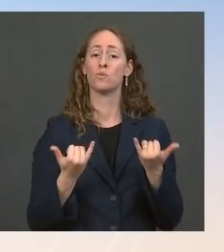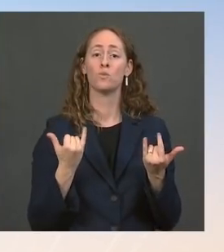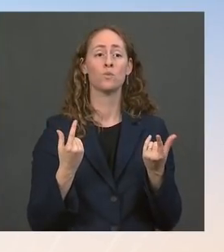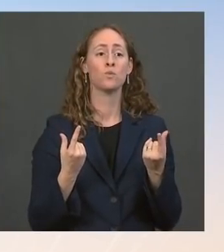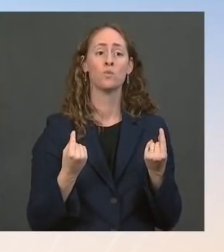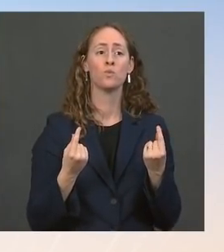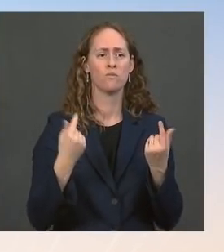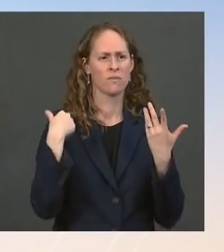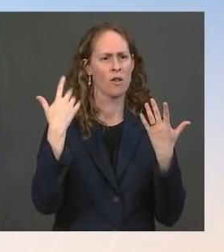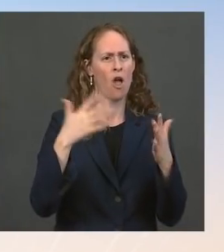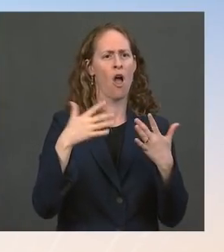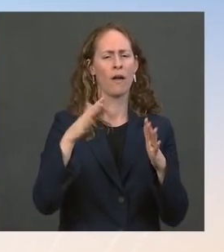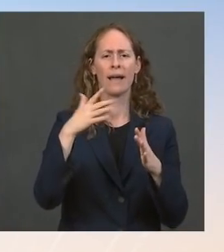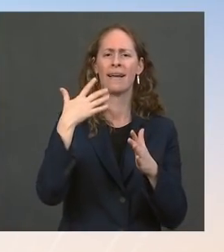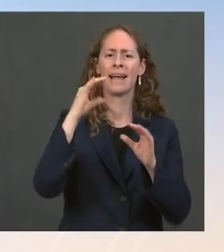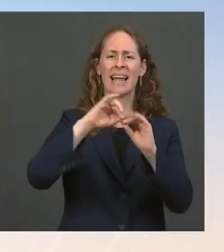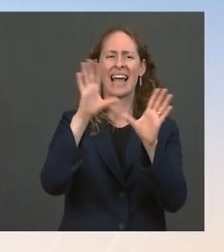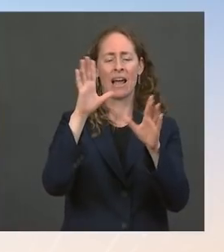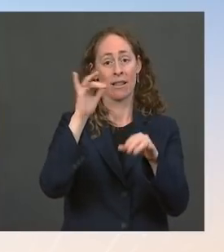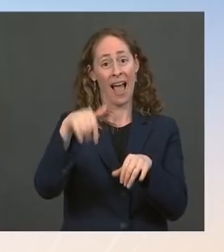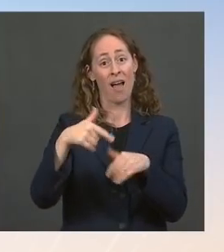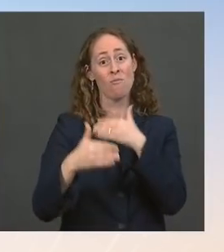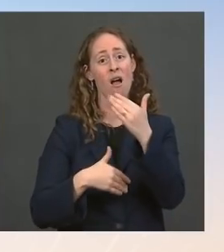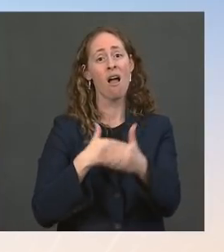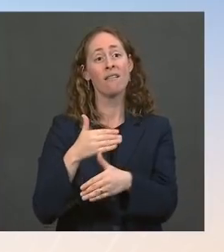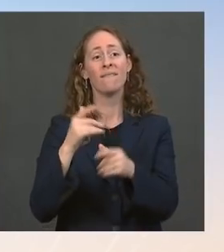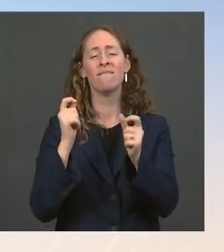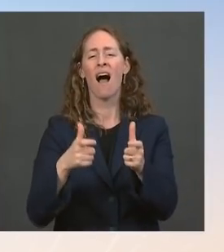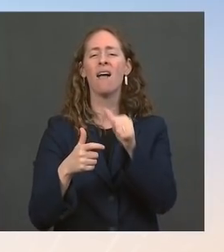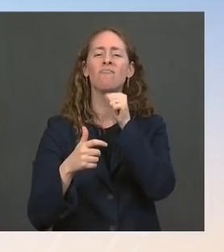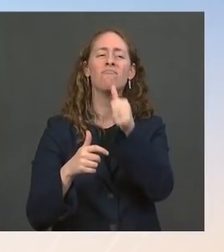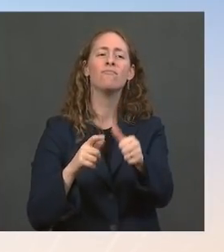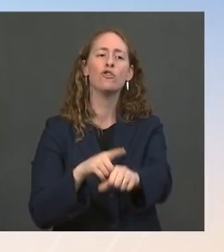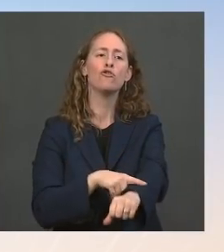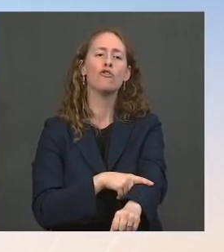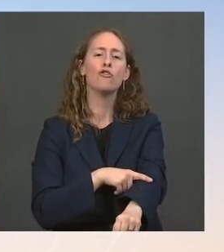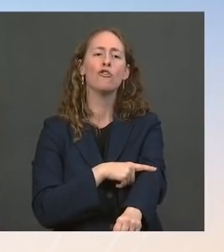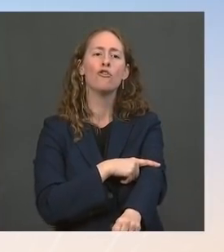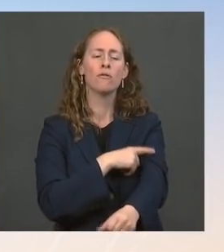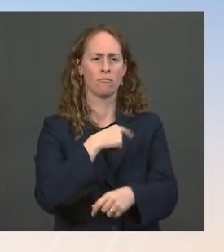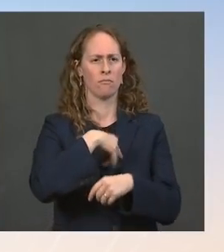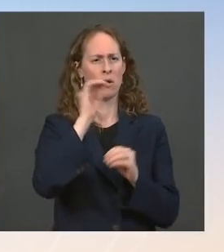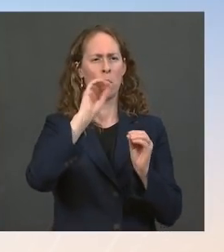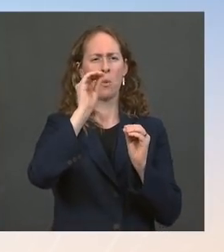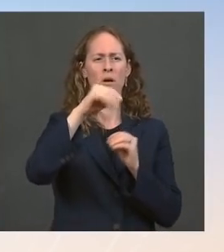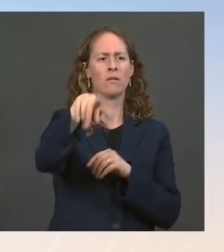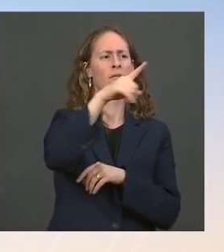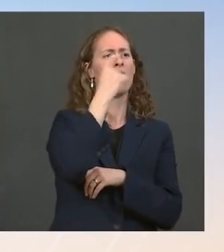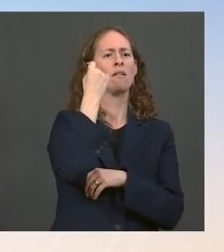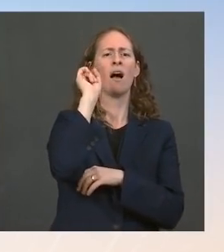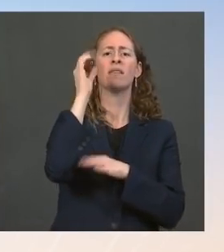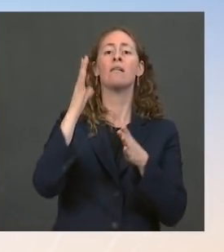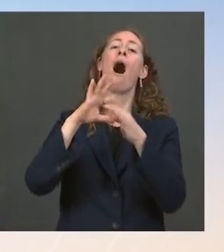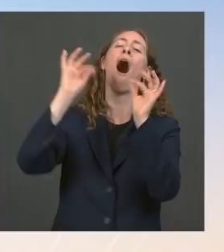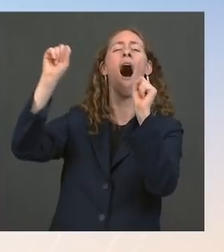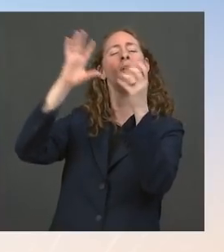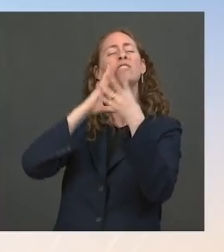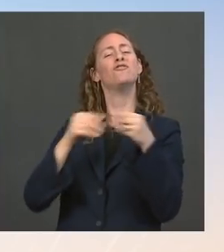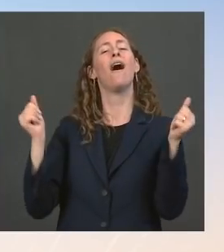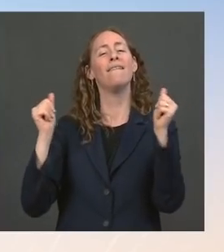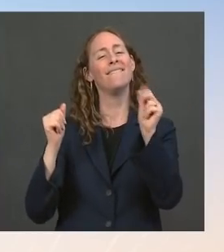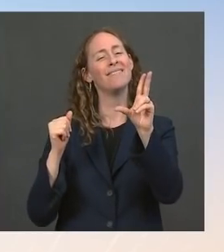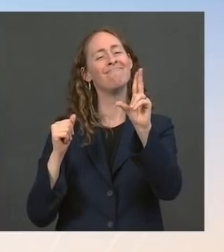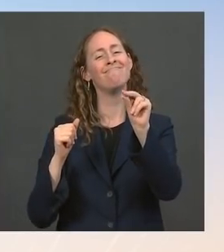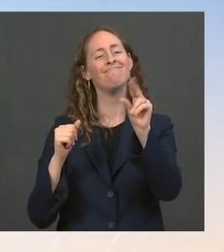have not seen many advocates say this is the silver bullet and the thing that is going to provide everybody with vaccines around the world. It's something the president